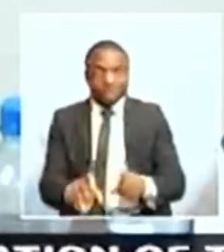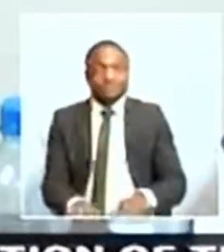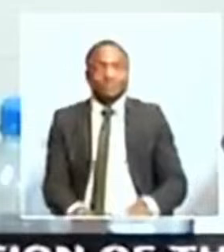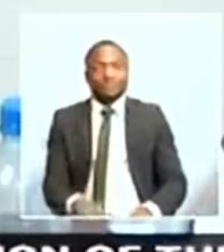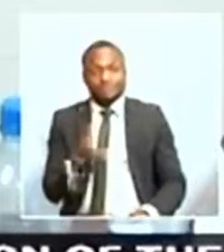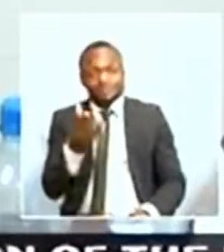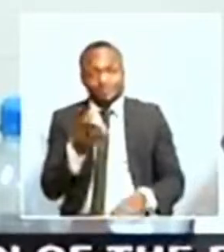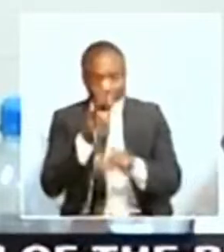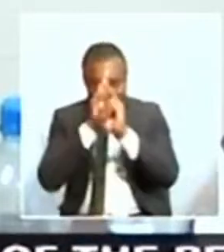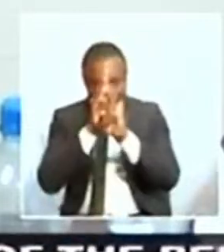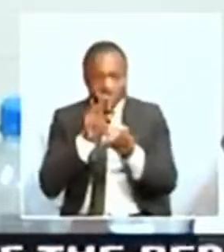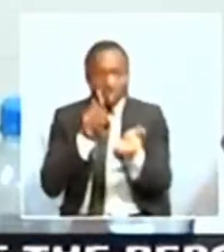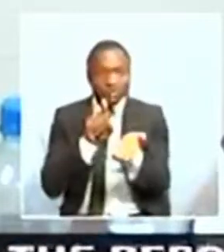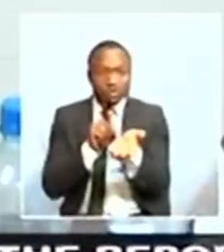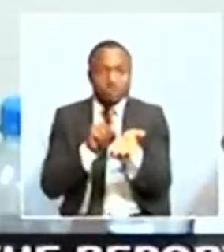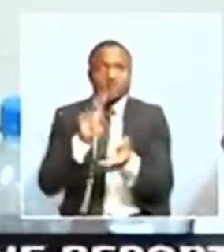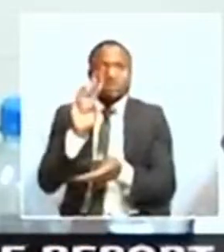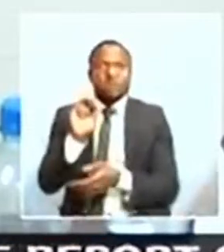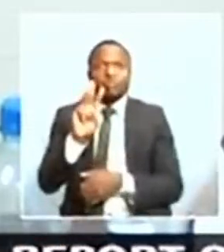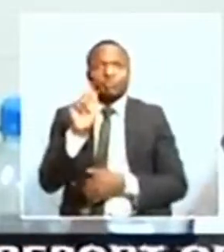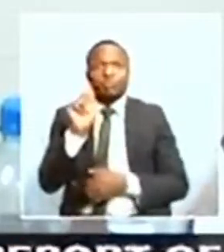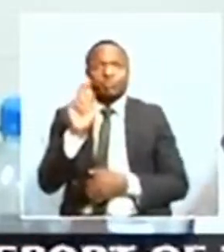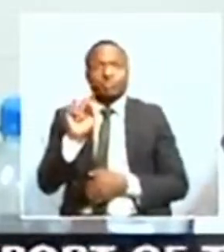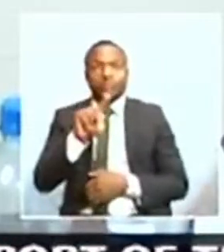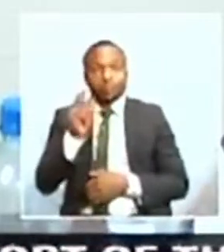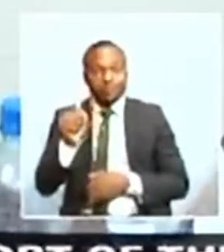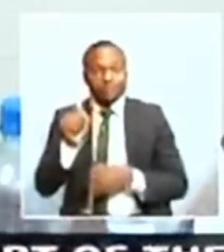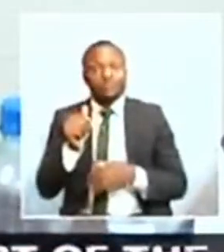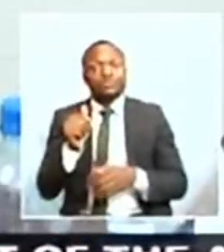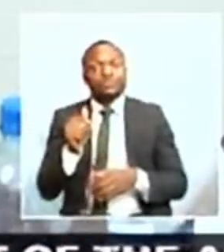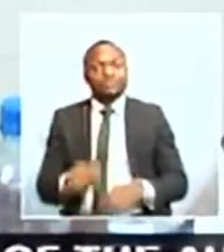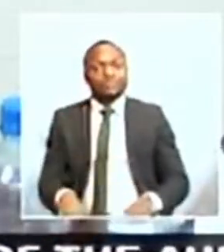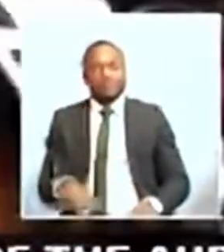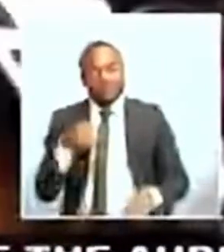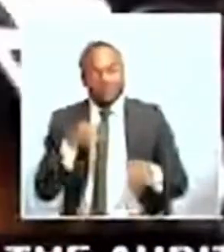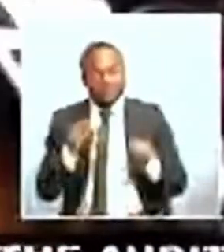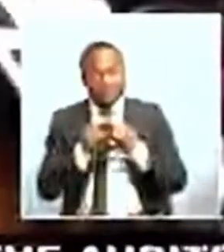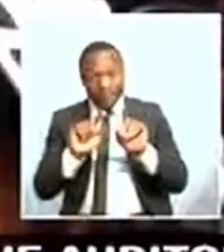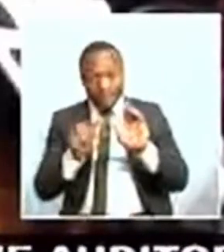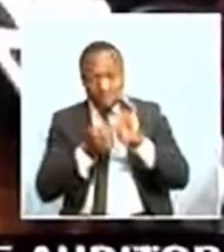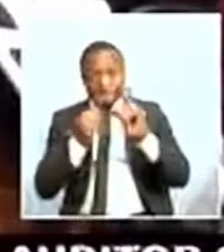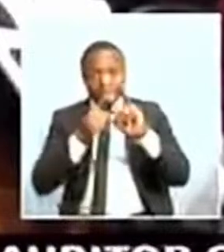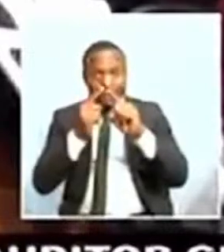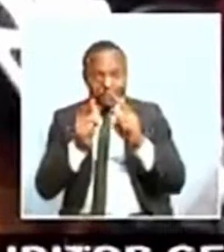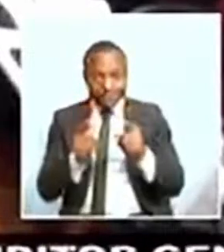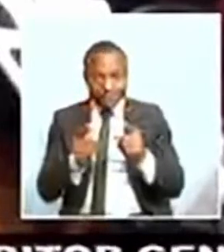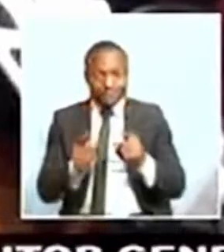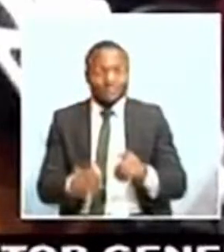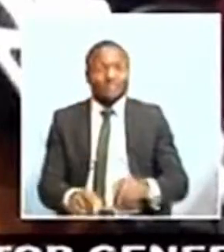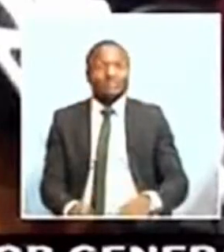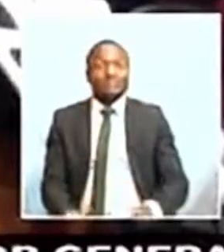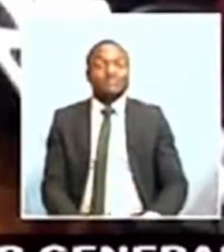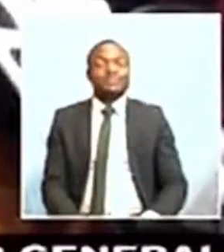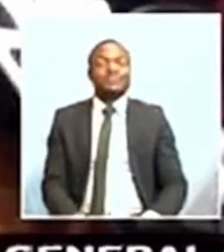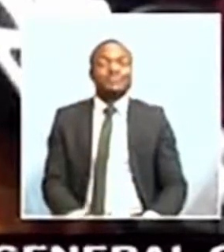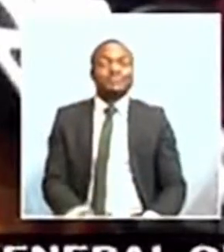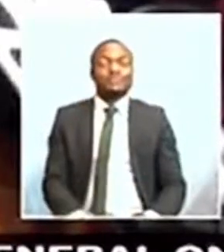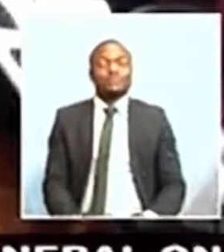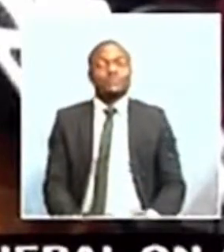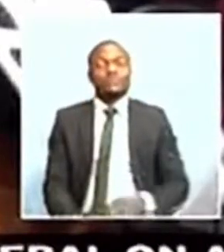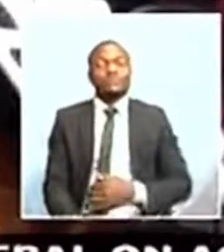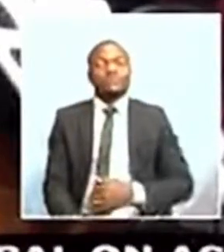Yes, Honorable Dr. Manza. Thank you, Chair. I was actually on the same point, but then